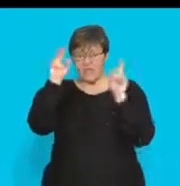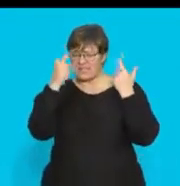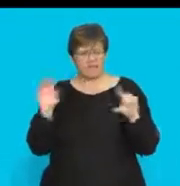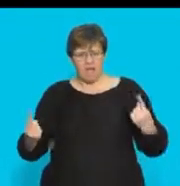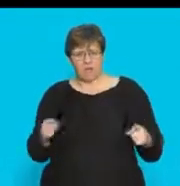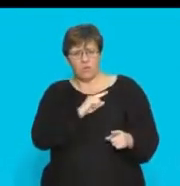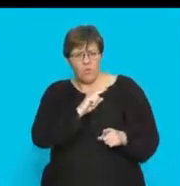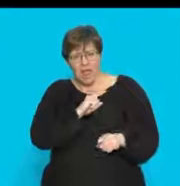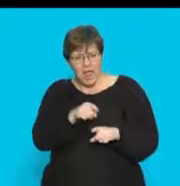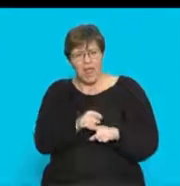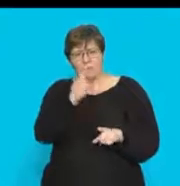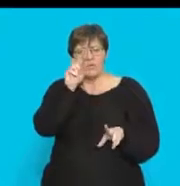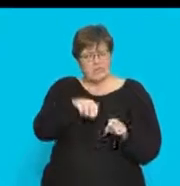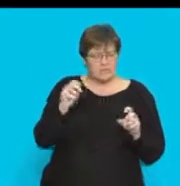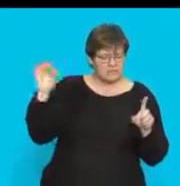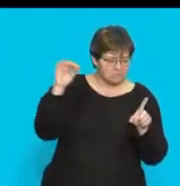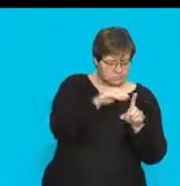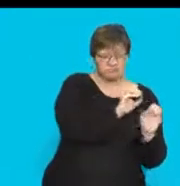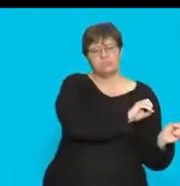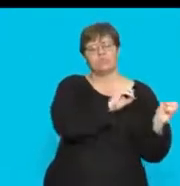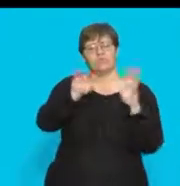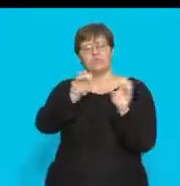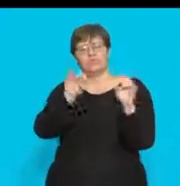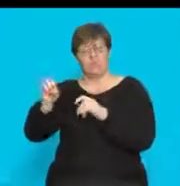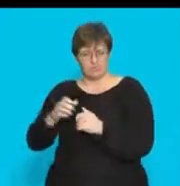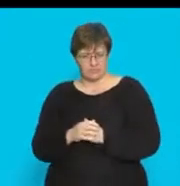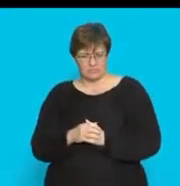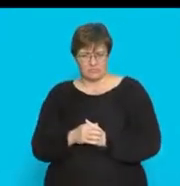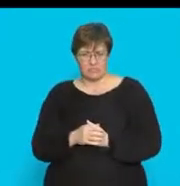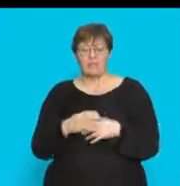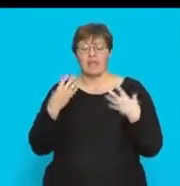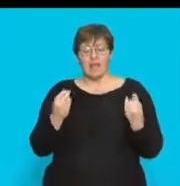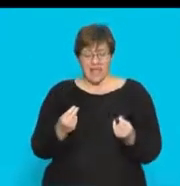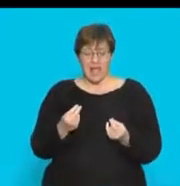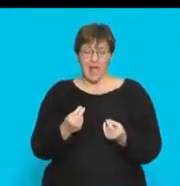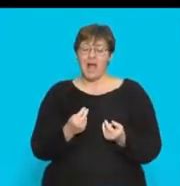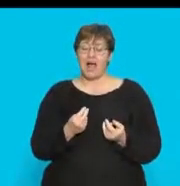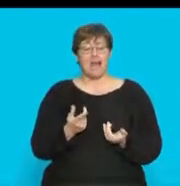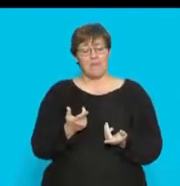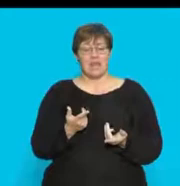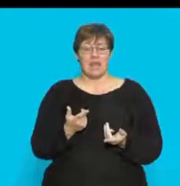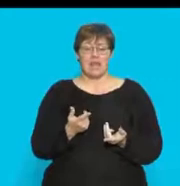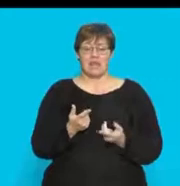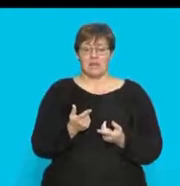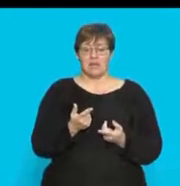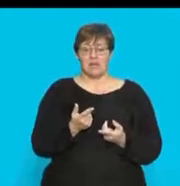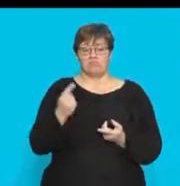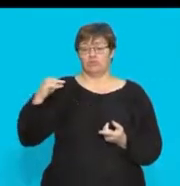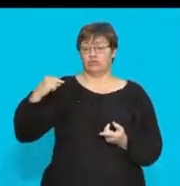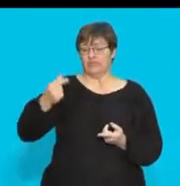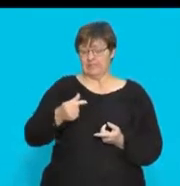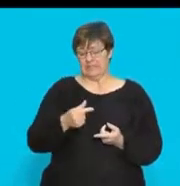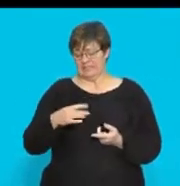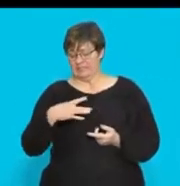you really need. Okay, and yes, we could pass on unfavorable genes, but as I said to you, when you're looking at